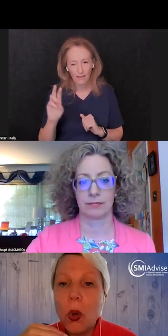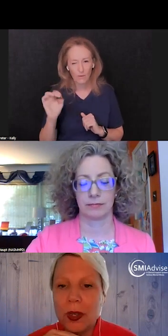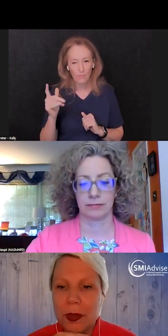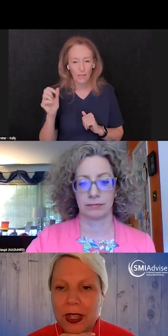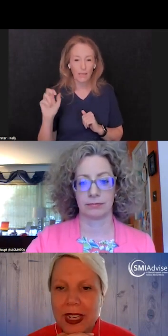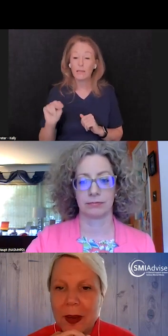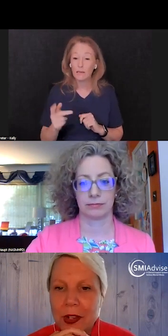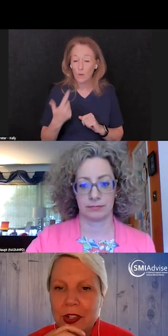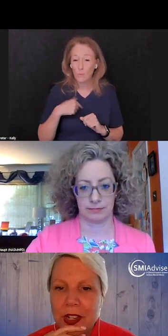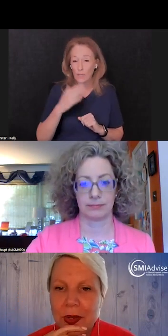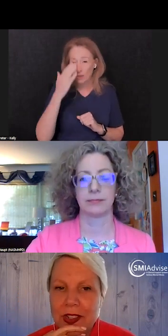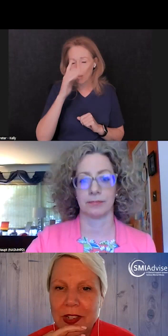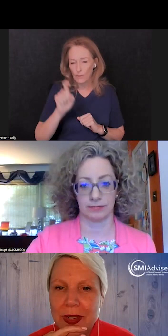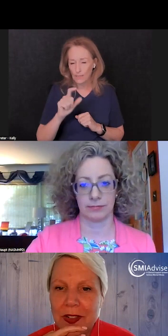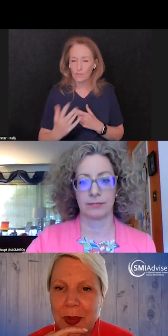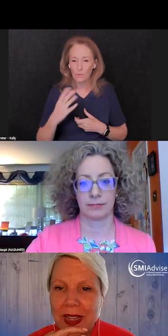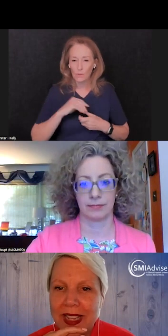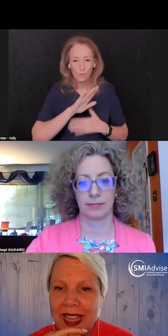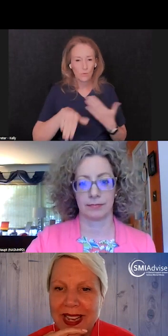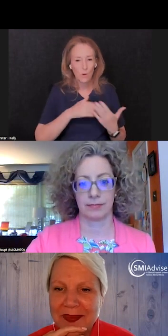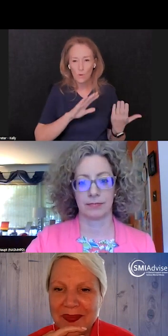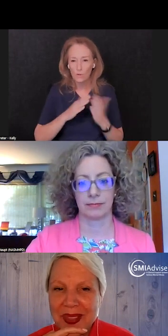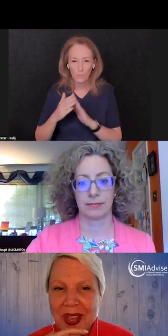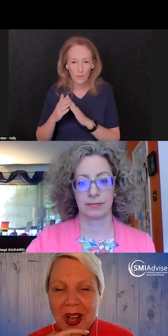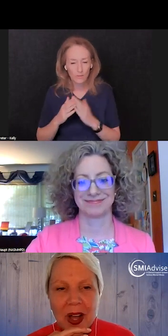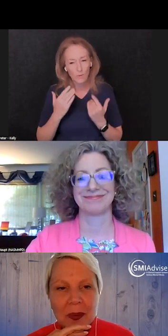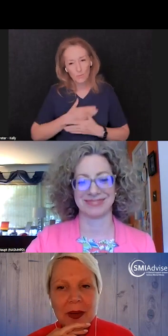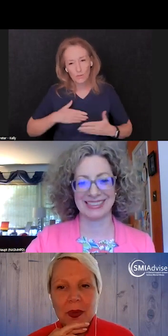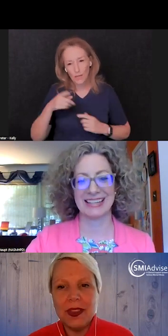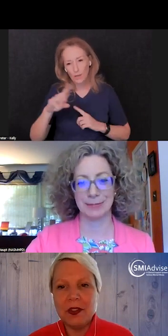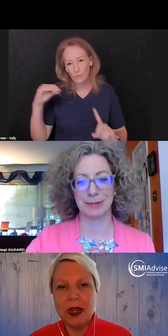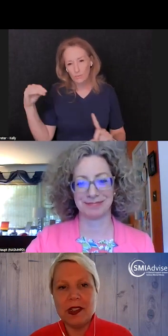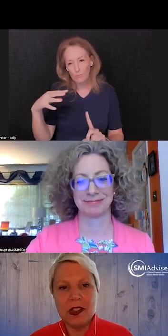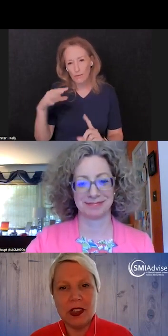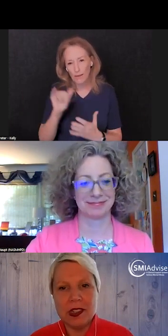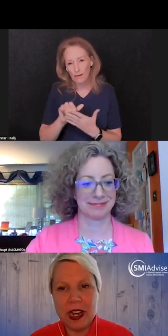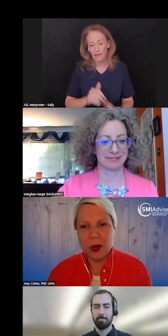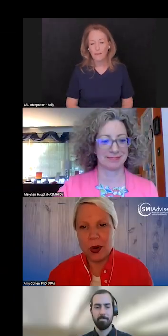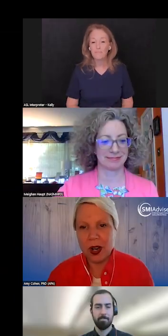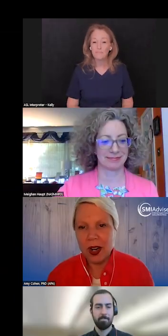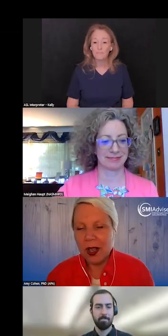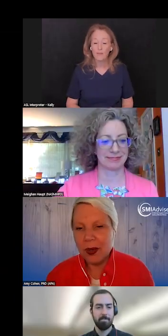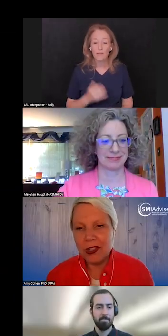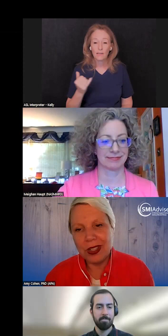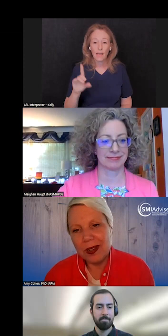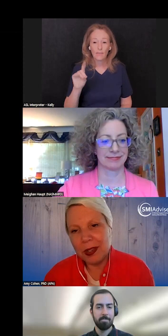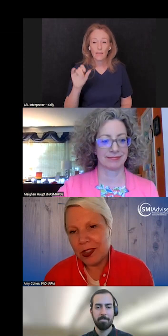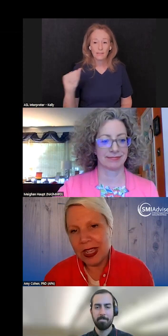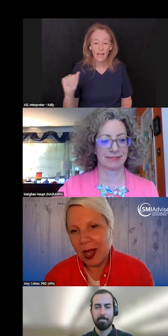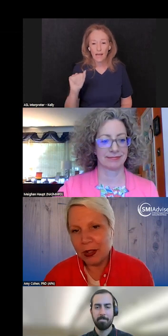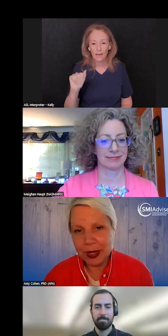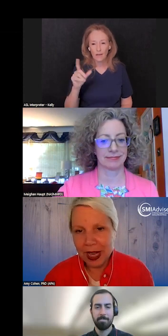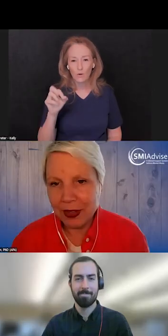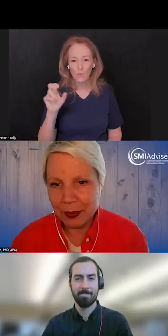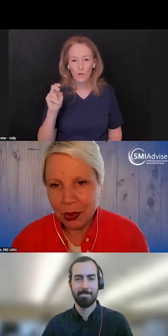include the whole community, and I appreciate you continuing to spotlight that. All right, well, this brings us to the data corner, which